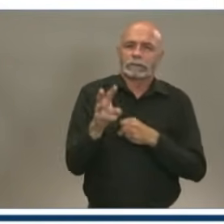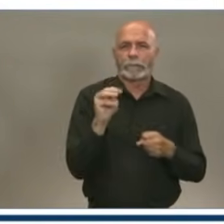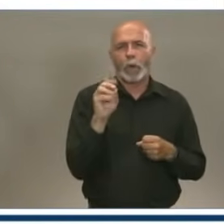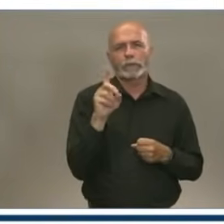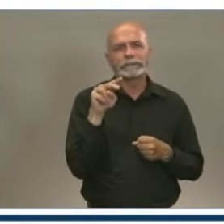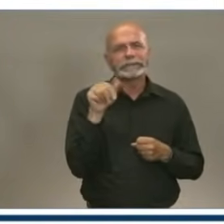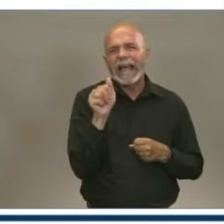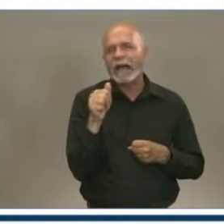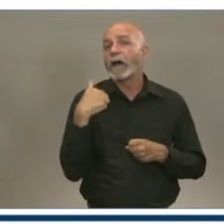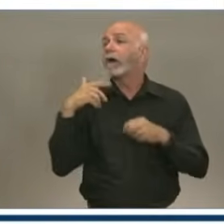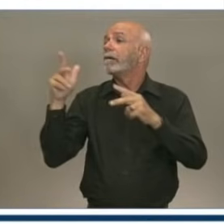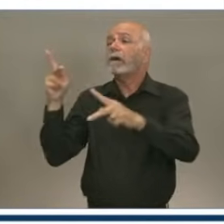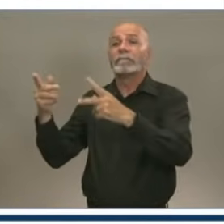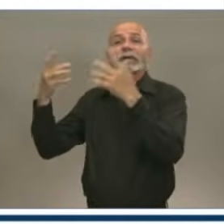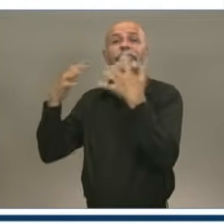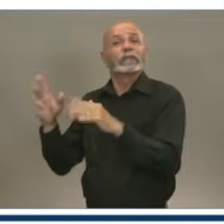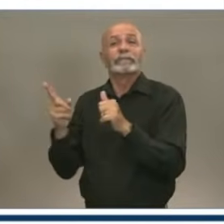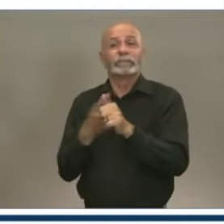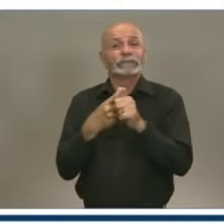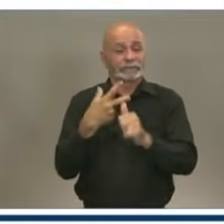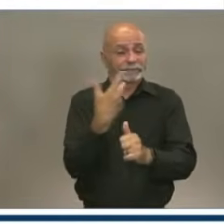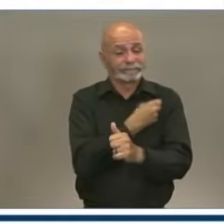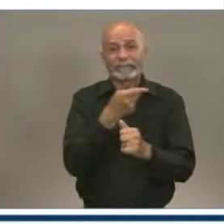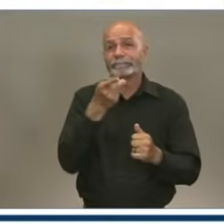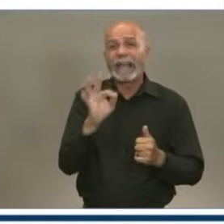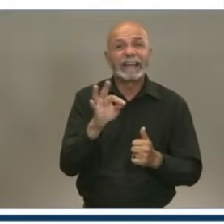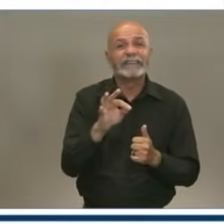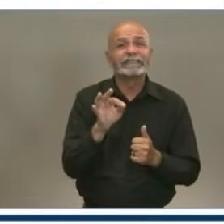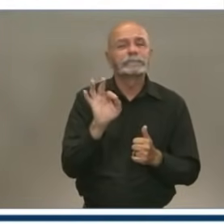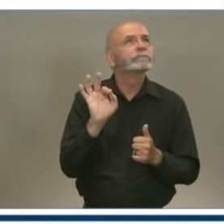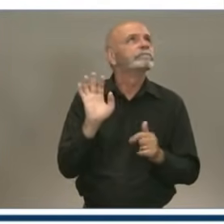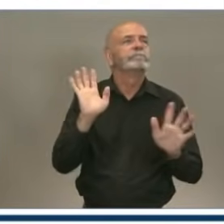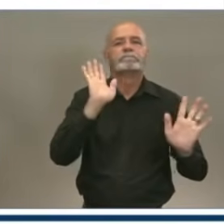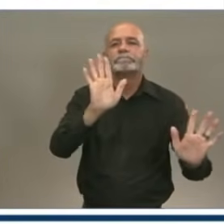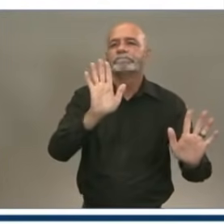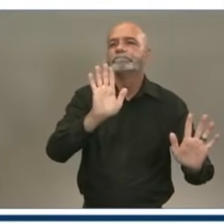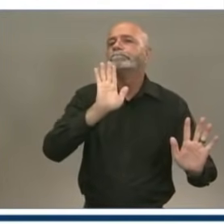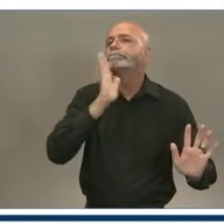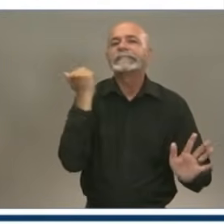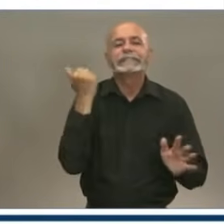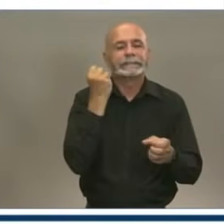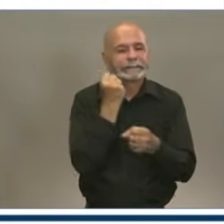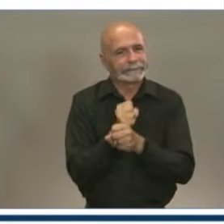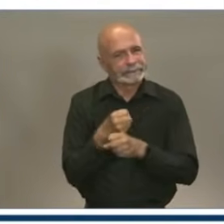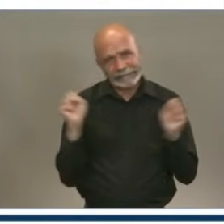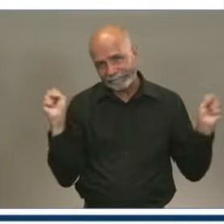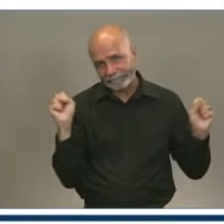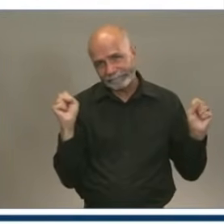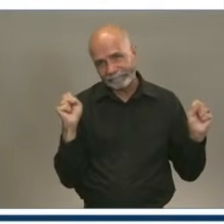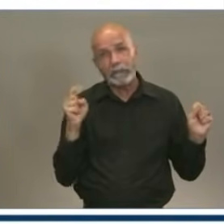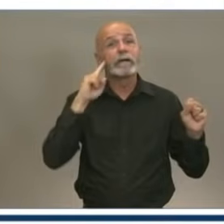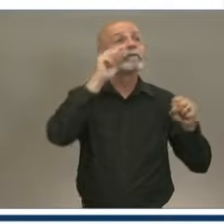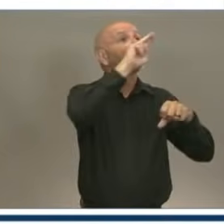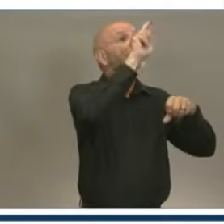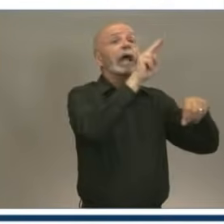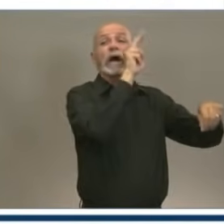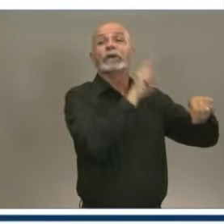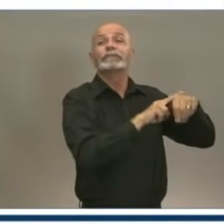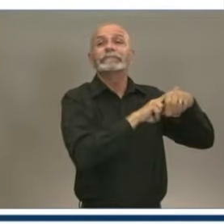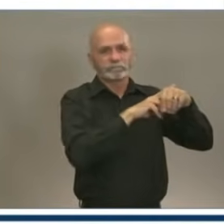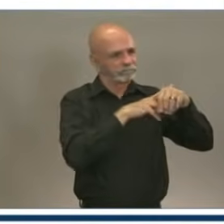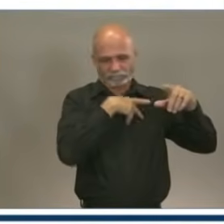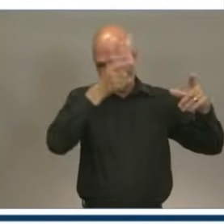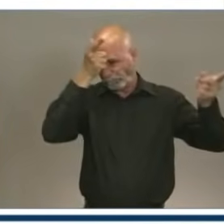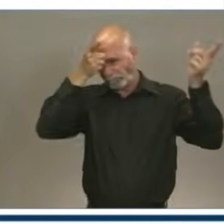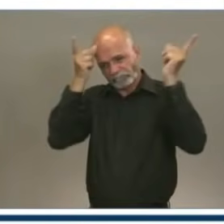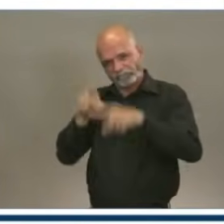first dose of Pfizer. The best thing they can do, and it's very safe and effective, and NACI agrees with that, is to take the first appointment they can get, and